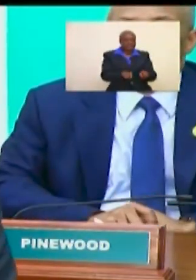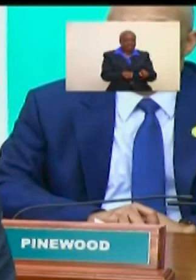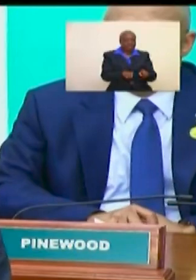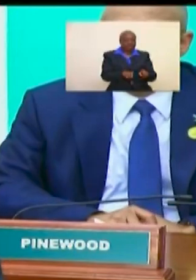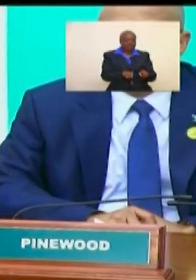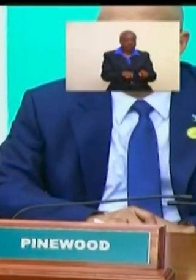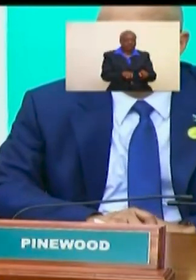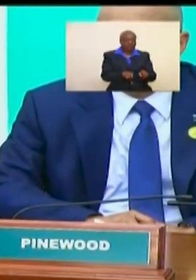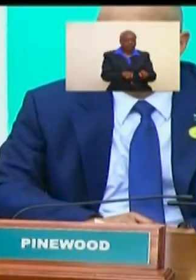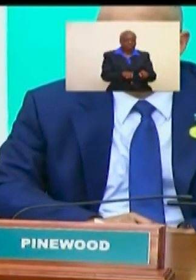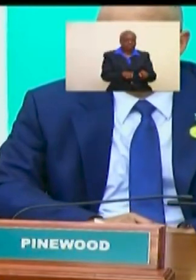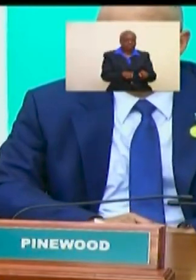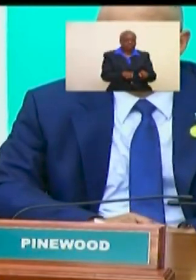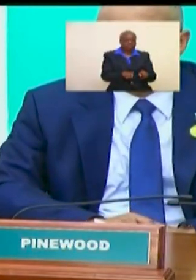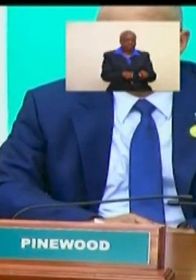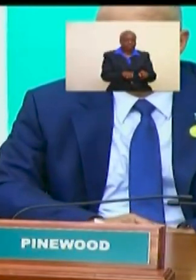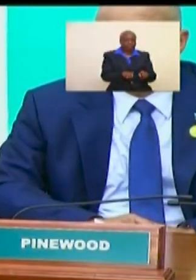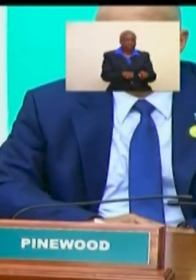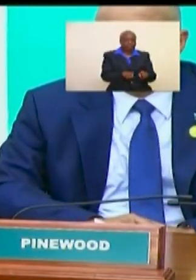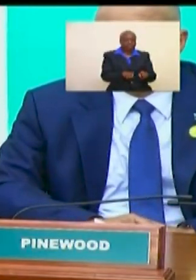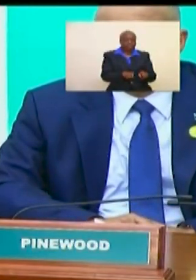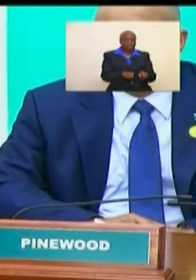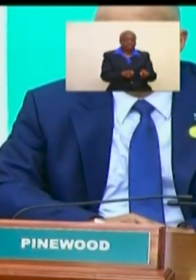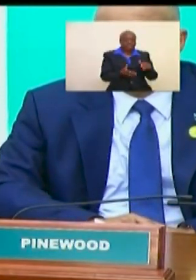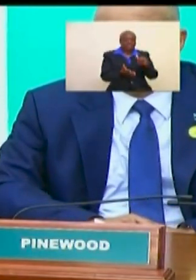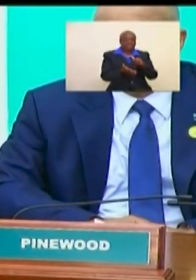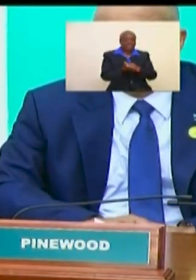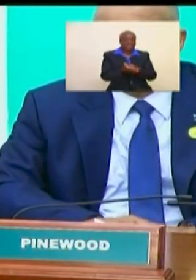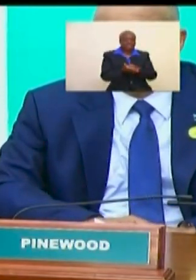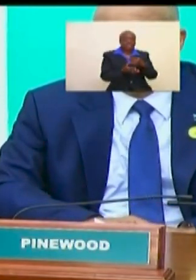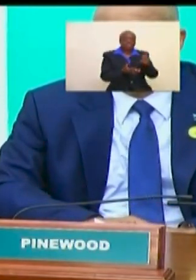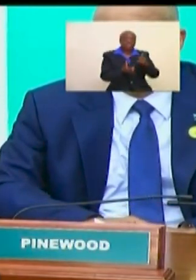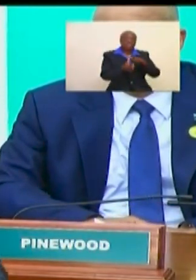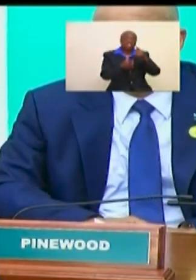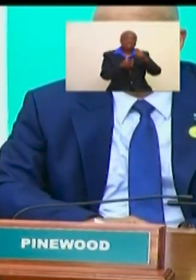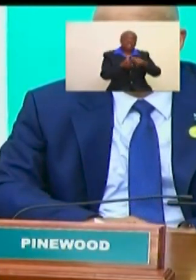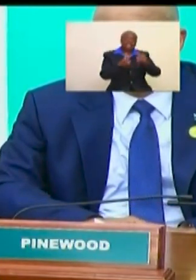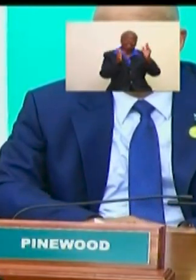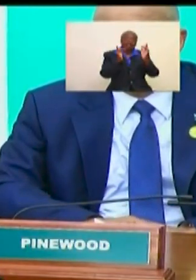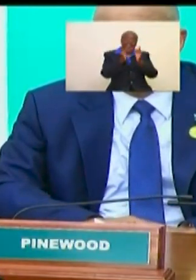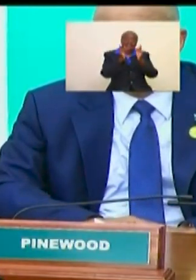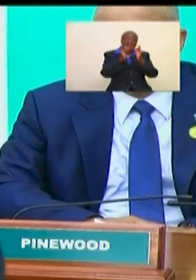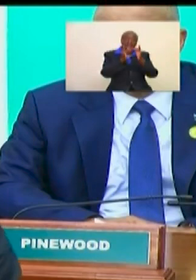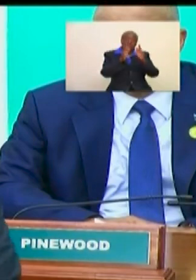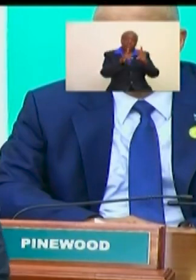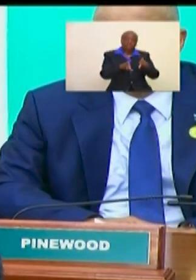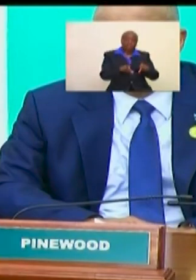what has happened is that the then technical people, there was an excuse given